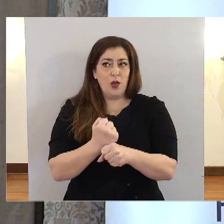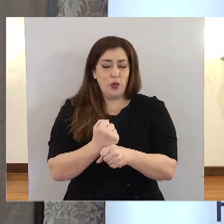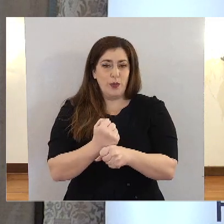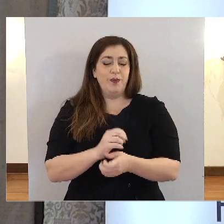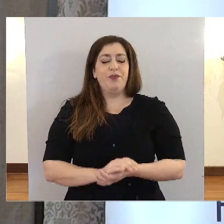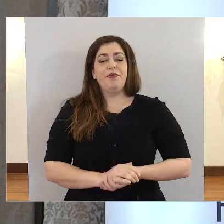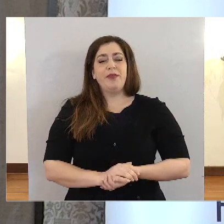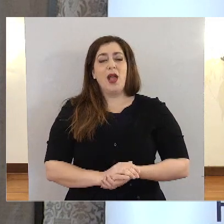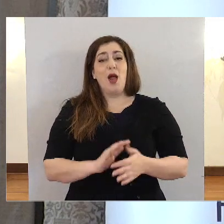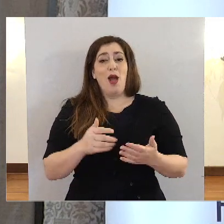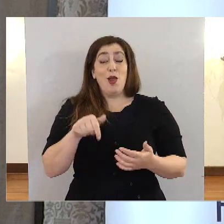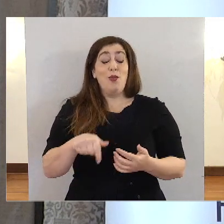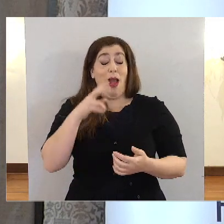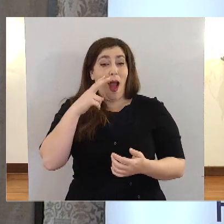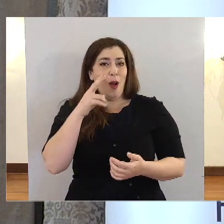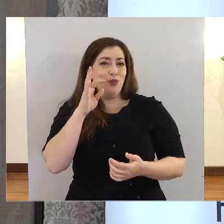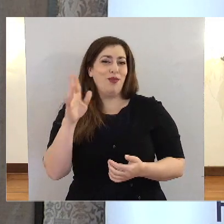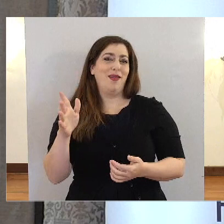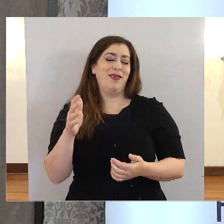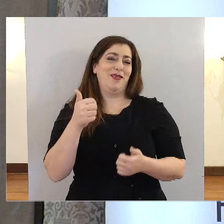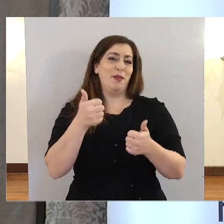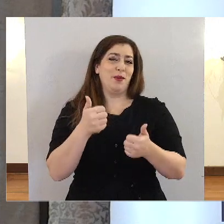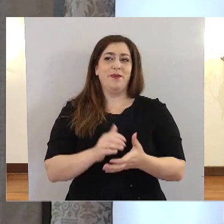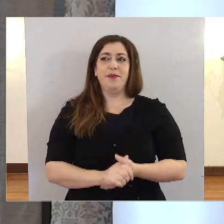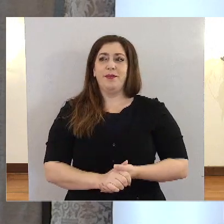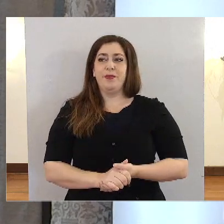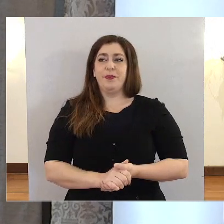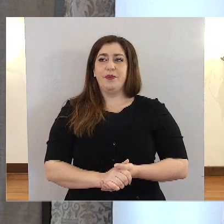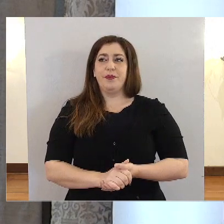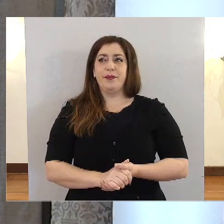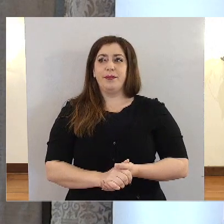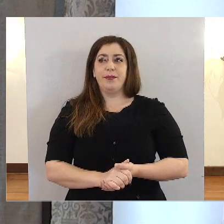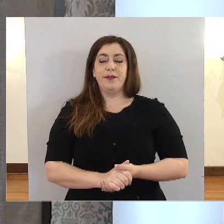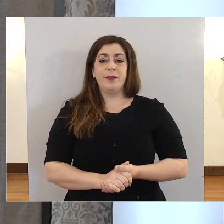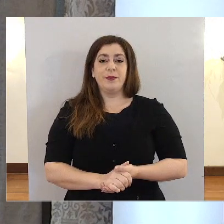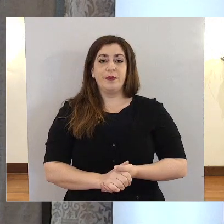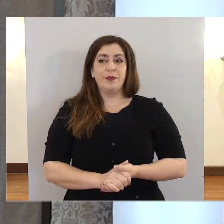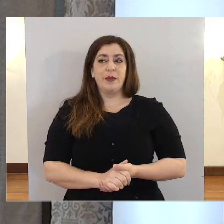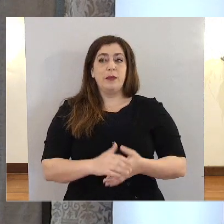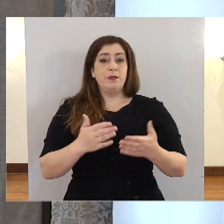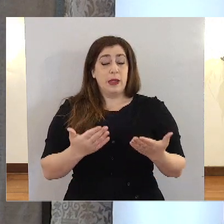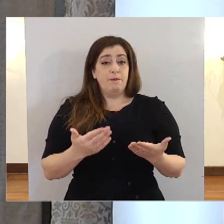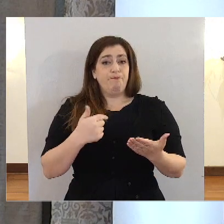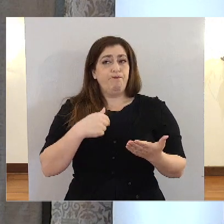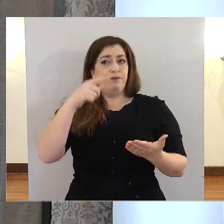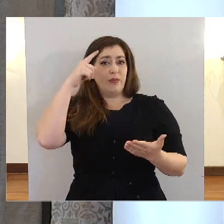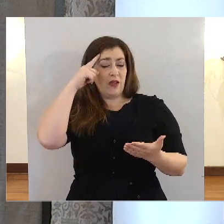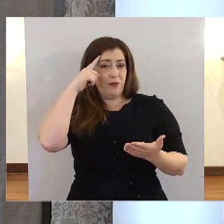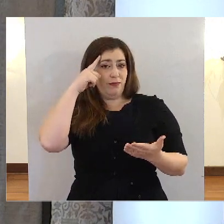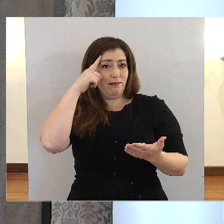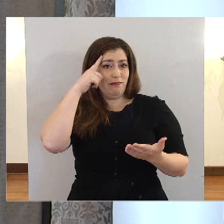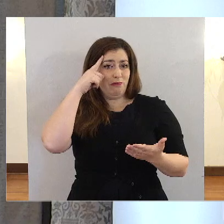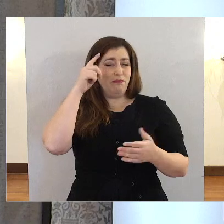team. I do believe that Mr. Camilleri mentioned and acknowledged the long list